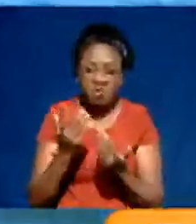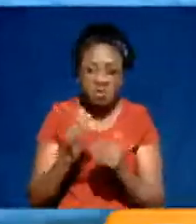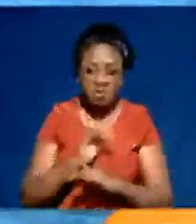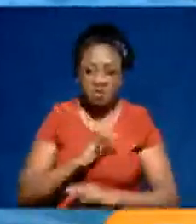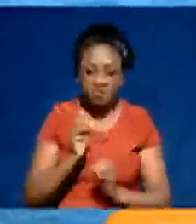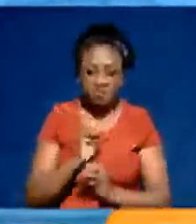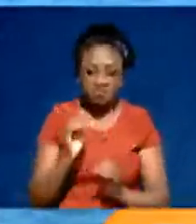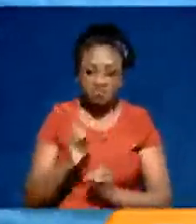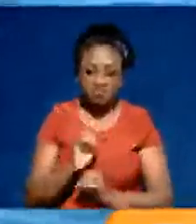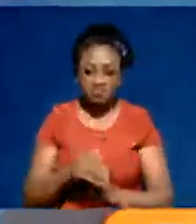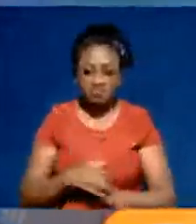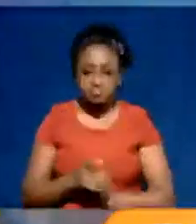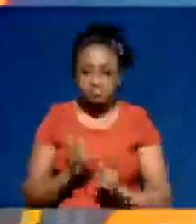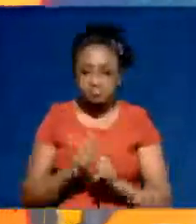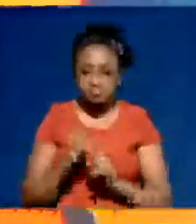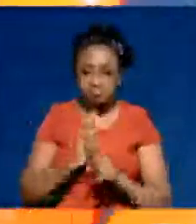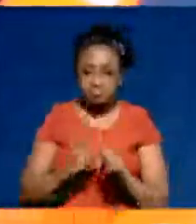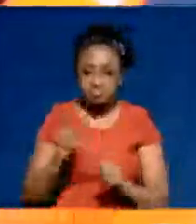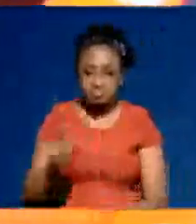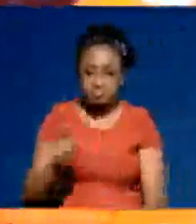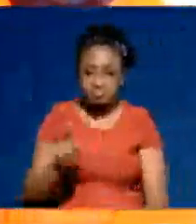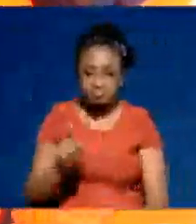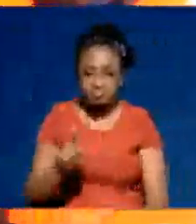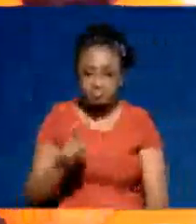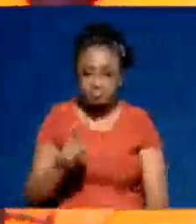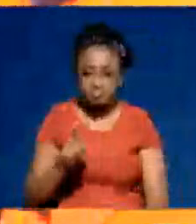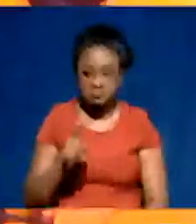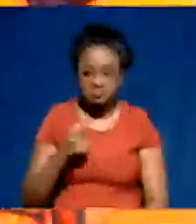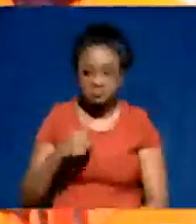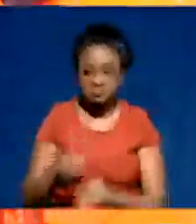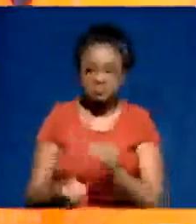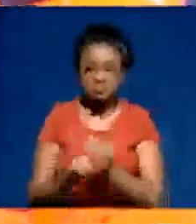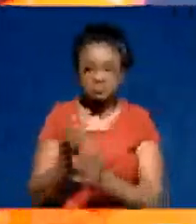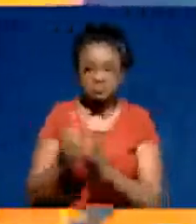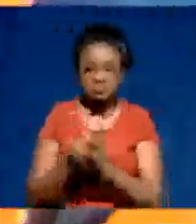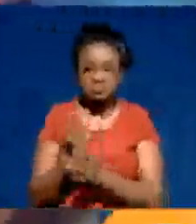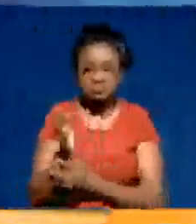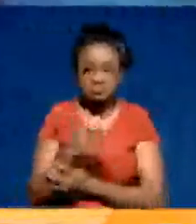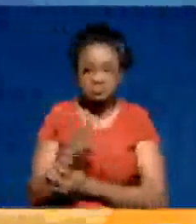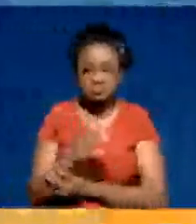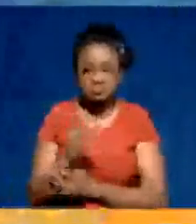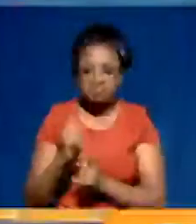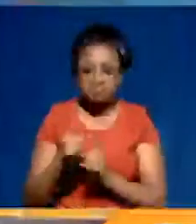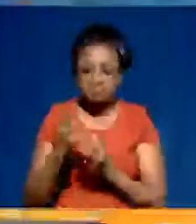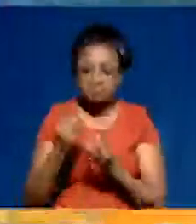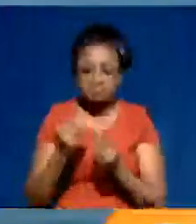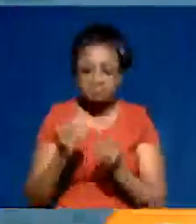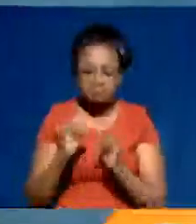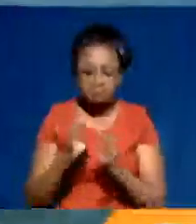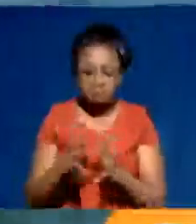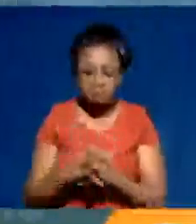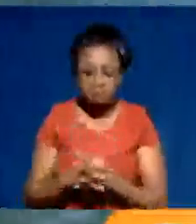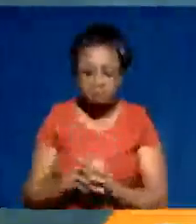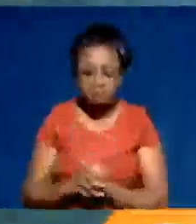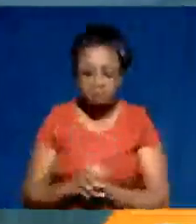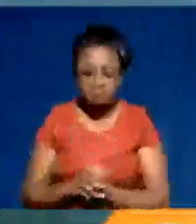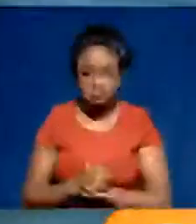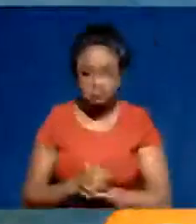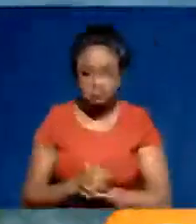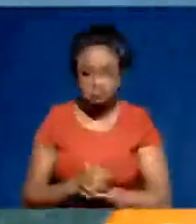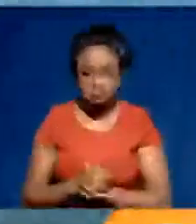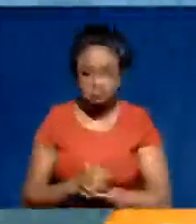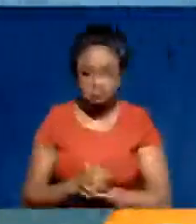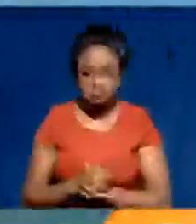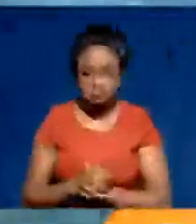Using these plastic cages commercially to produce fish is, however, not a walk in the park. Besides the